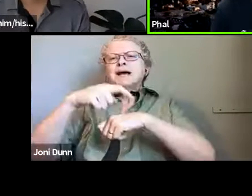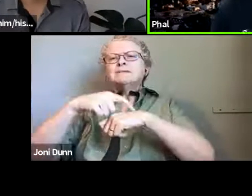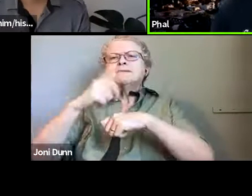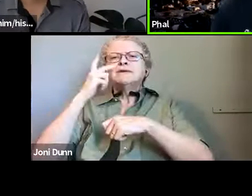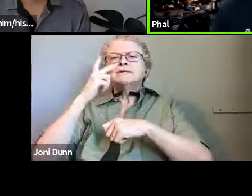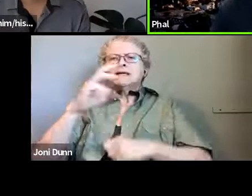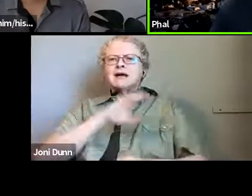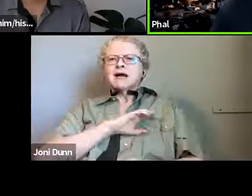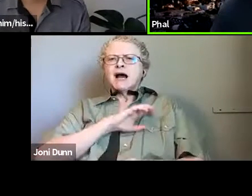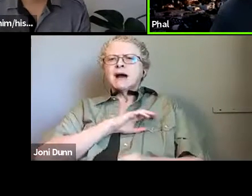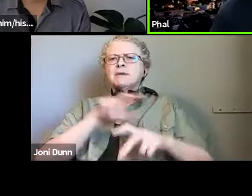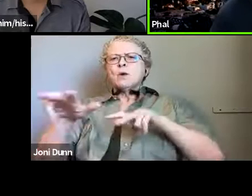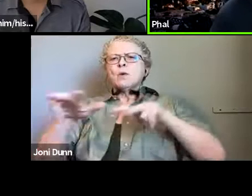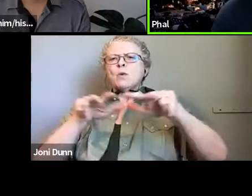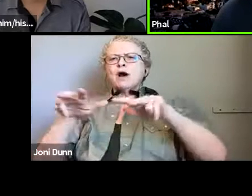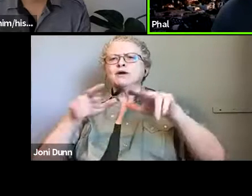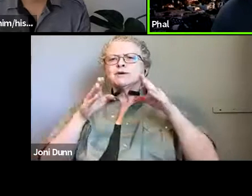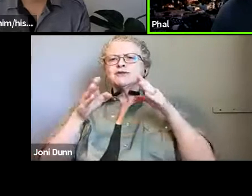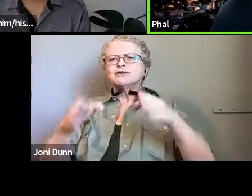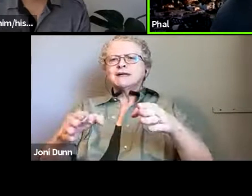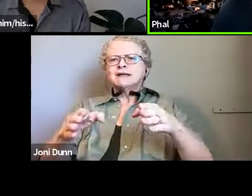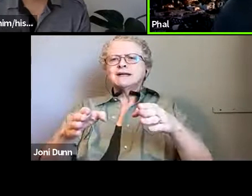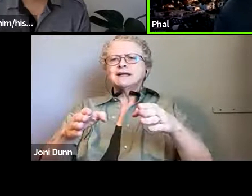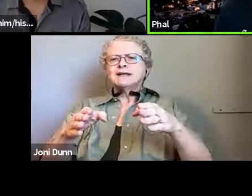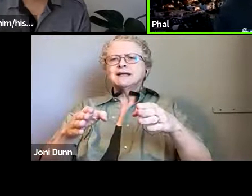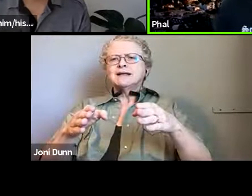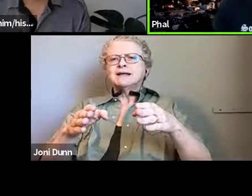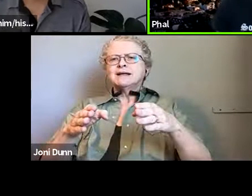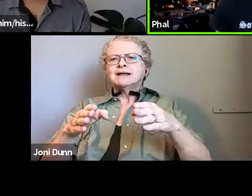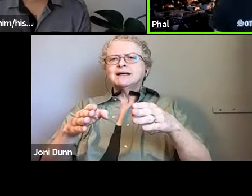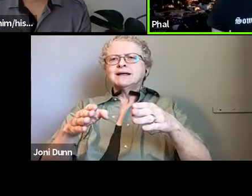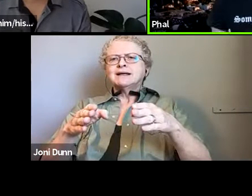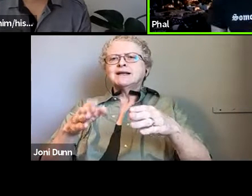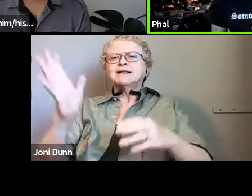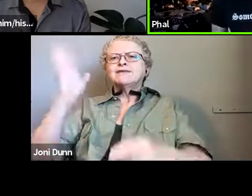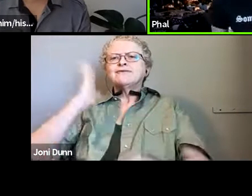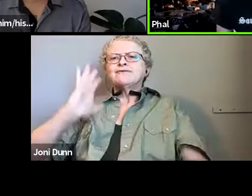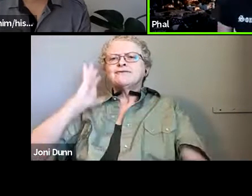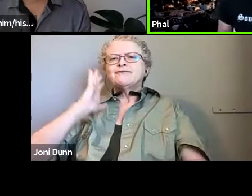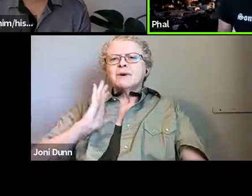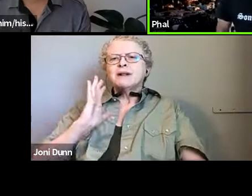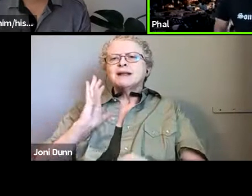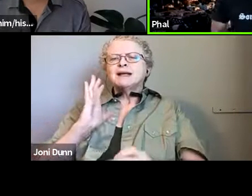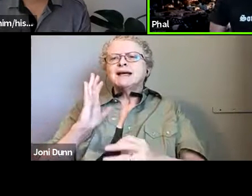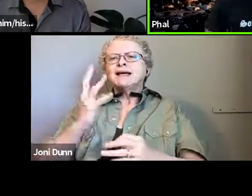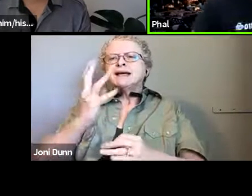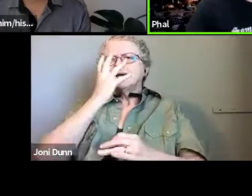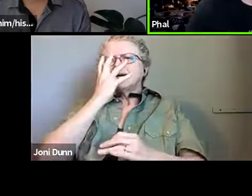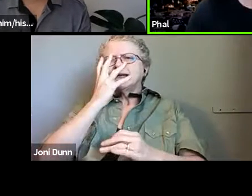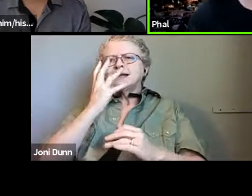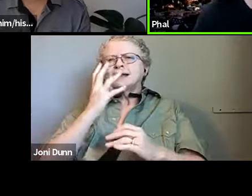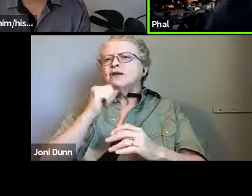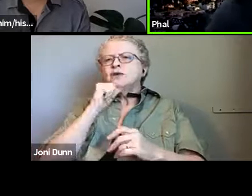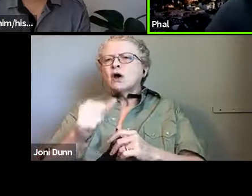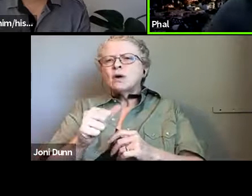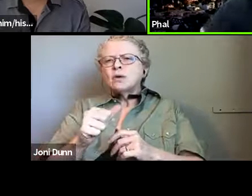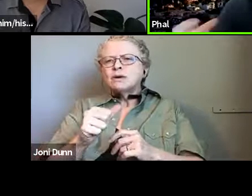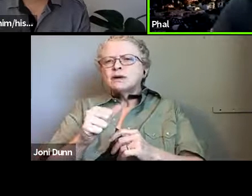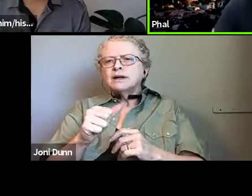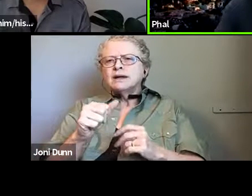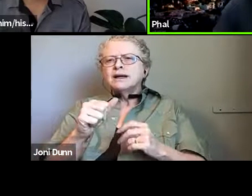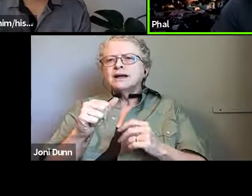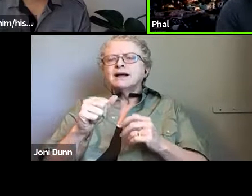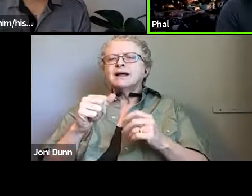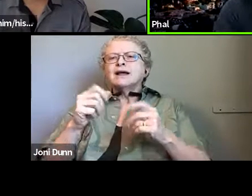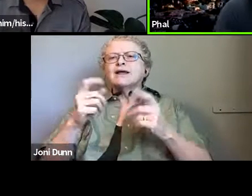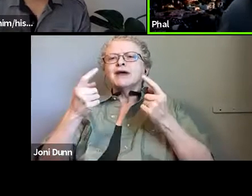street and go to a business and say, hire somebody that's formerly incarcerated? When have you ever seen that happen? They don't. They try to pass legislation that keeps people in